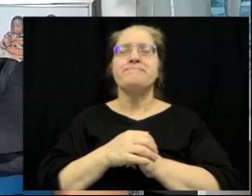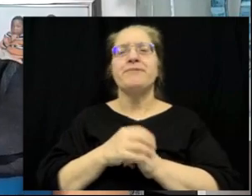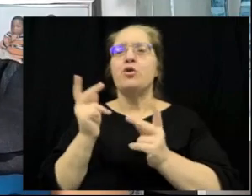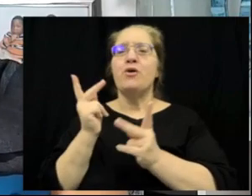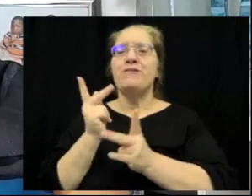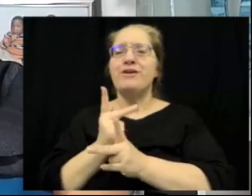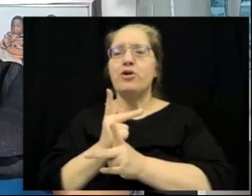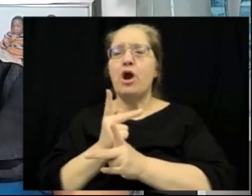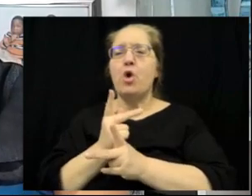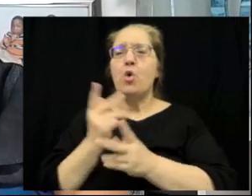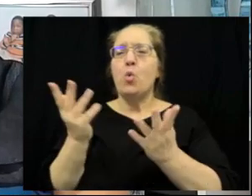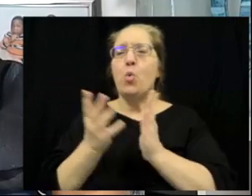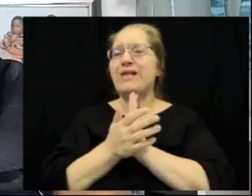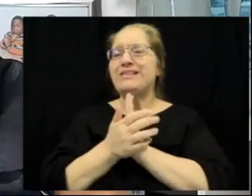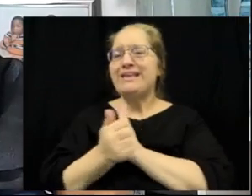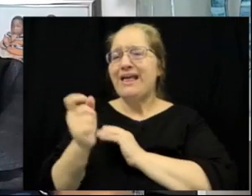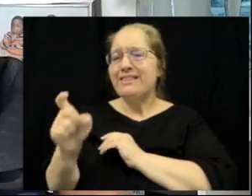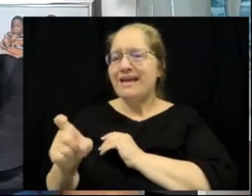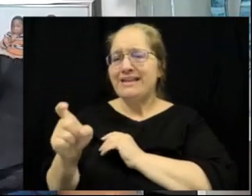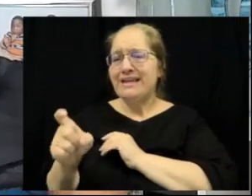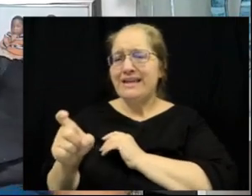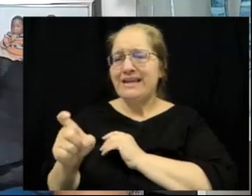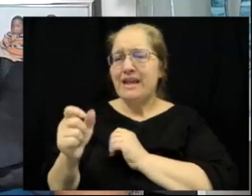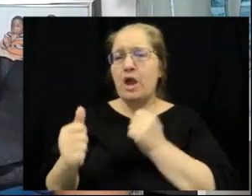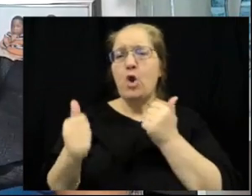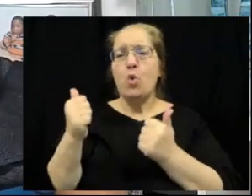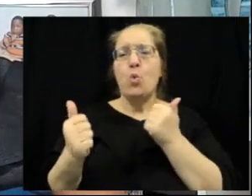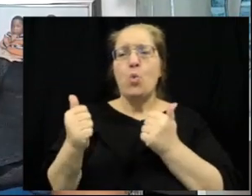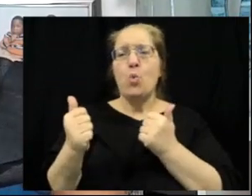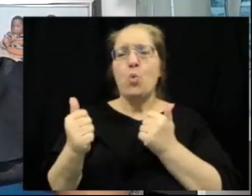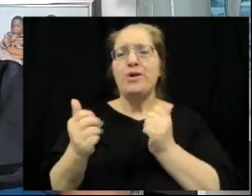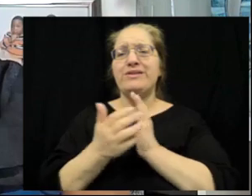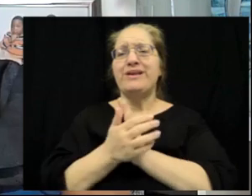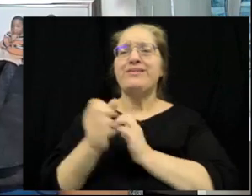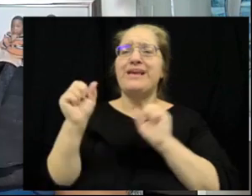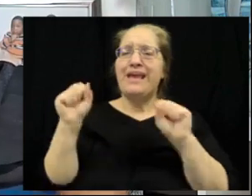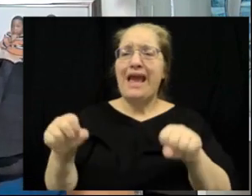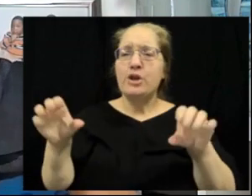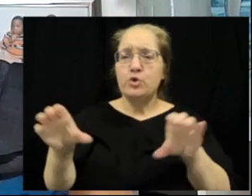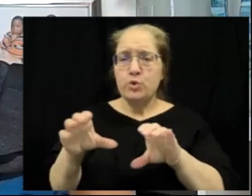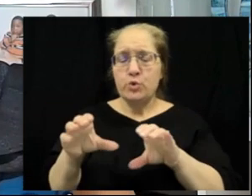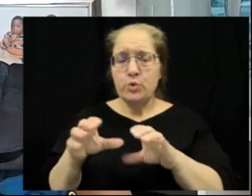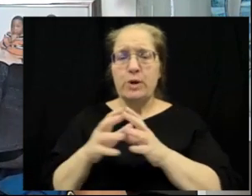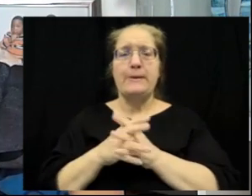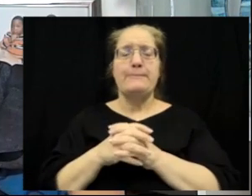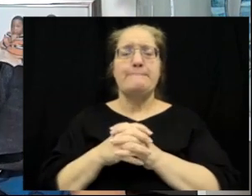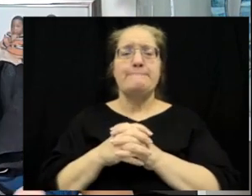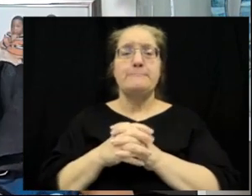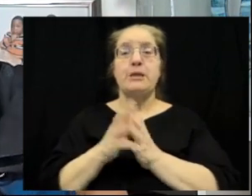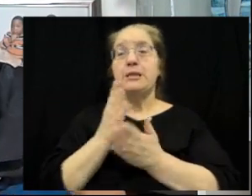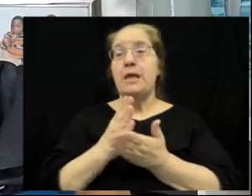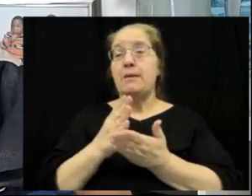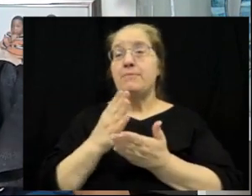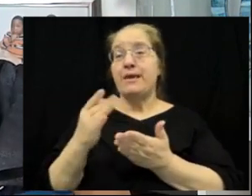what skill is it that they need and which skills can they actually do. There's some things that, a child with